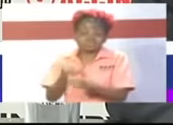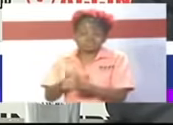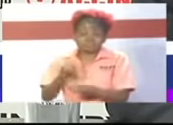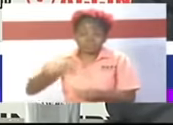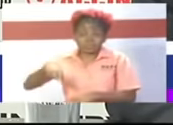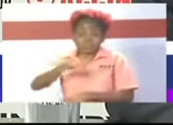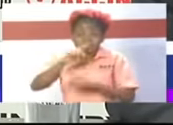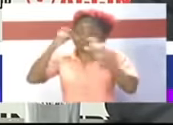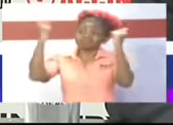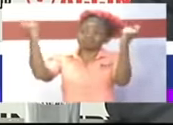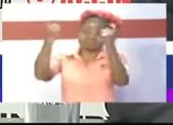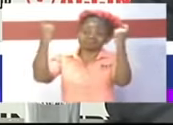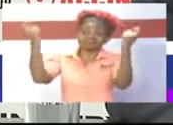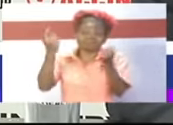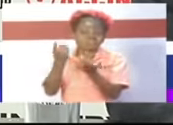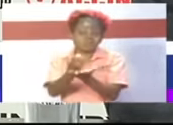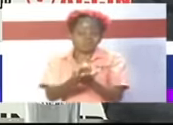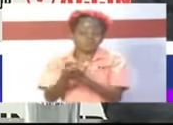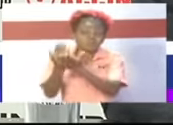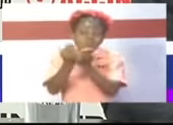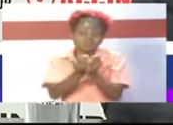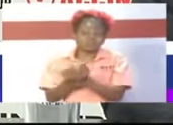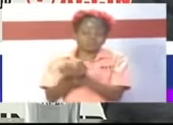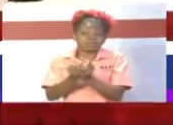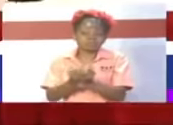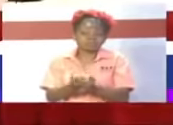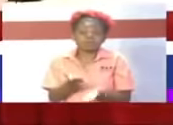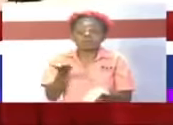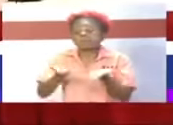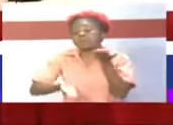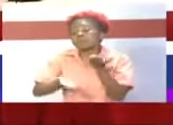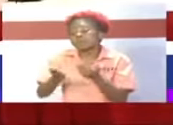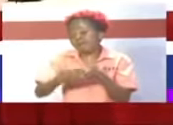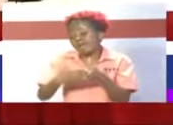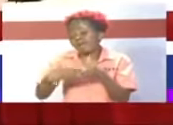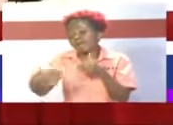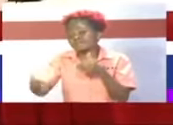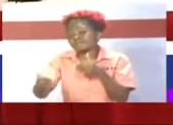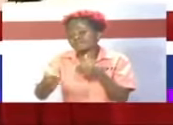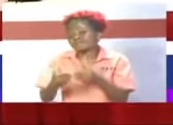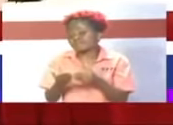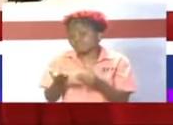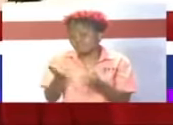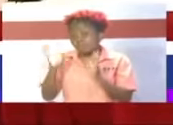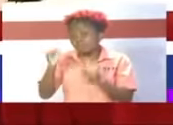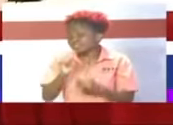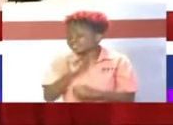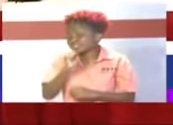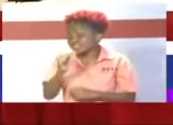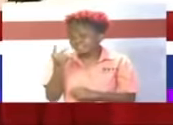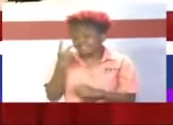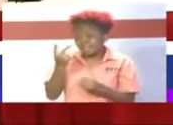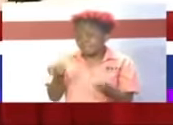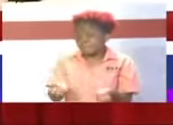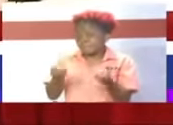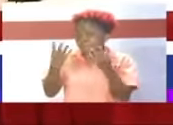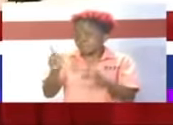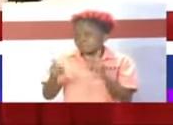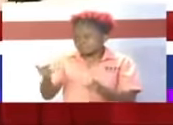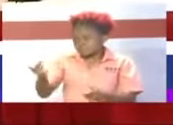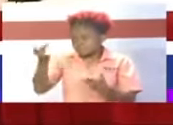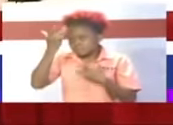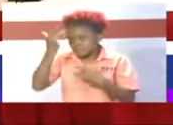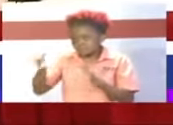COVID-19 at this point in time. The data will tell. The data will tell. We do have a follow-up question from TV6.